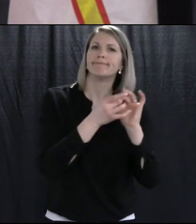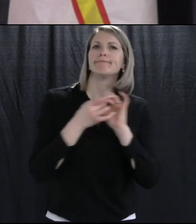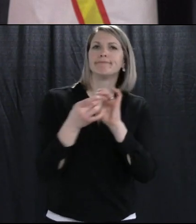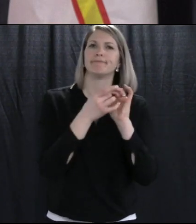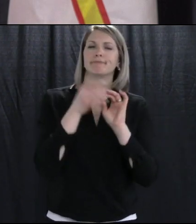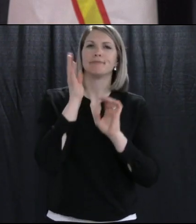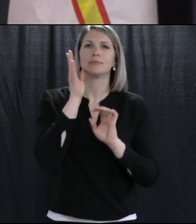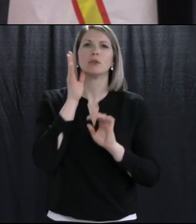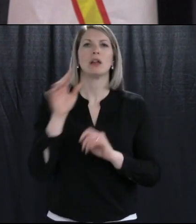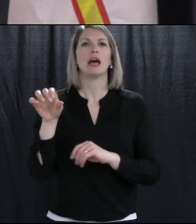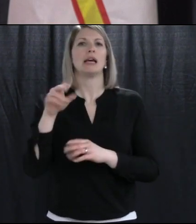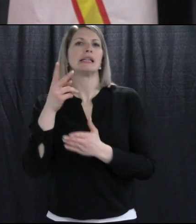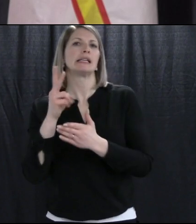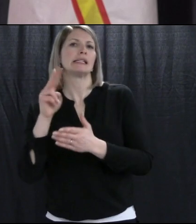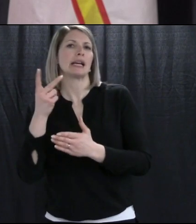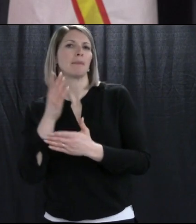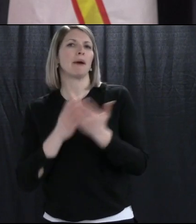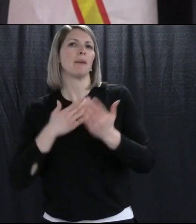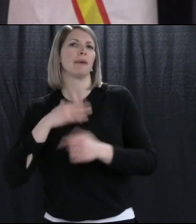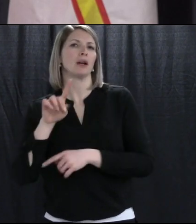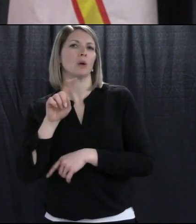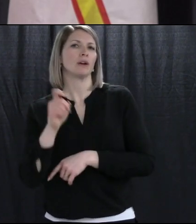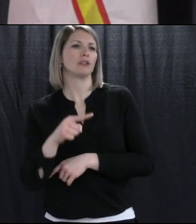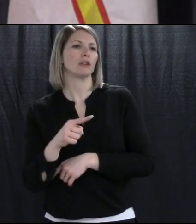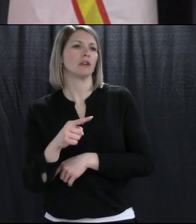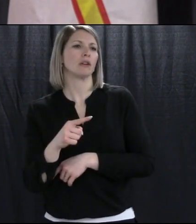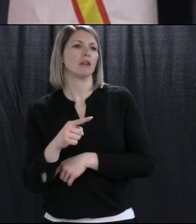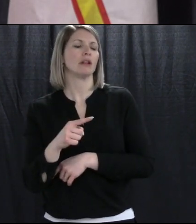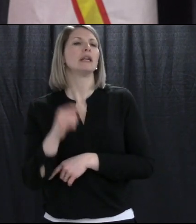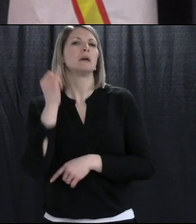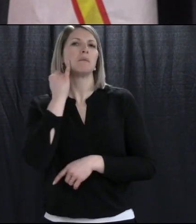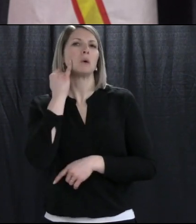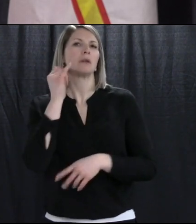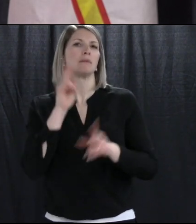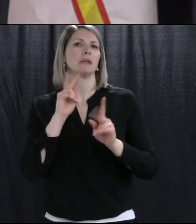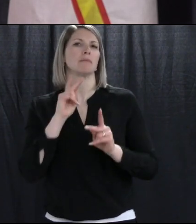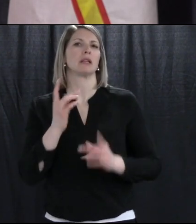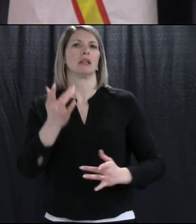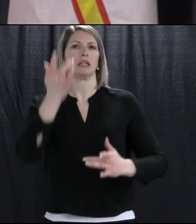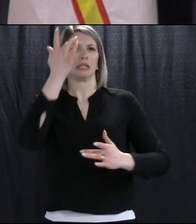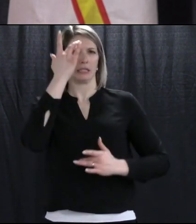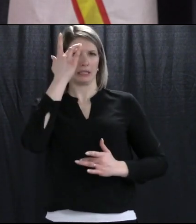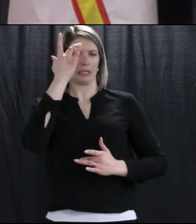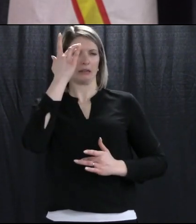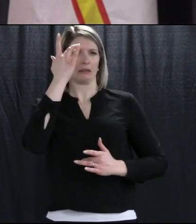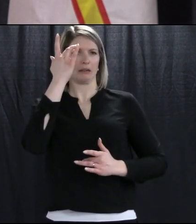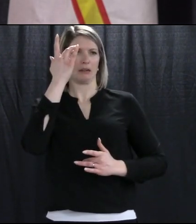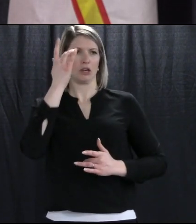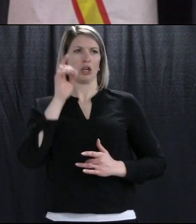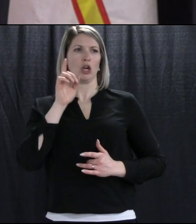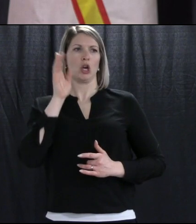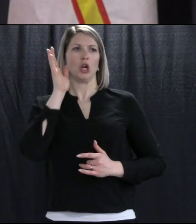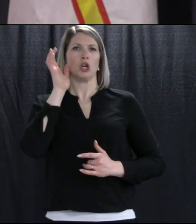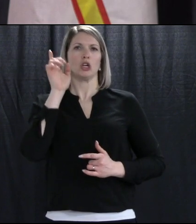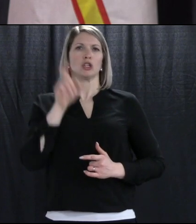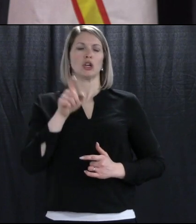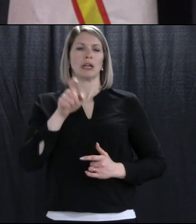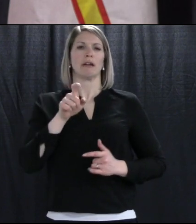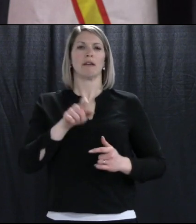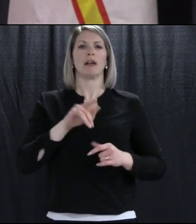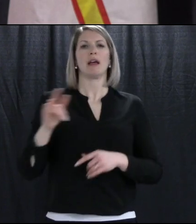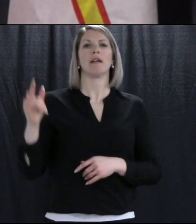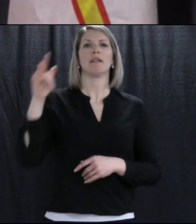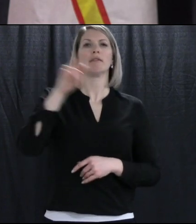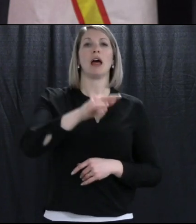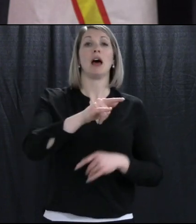The other part of my question was that when people become ill, if you need to evacuate people, and with the airstrip that's only accessible during